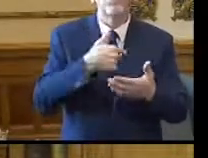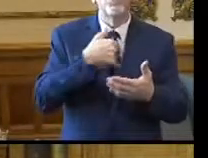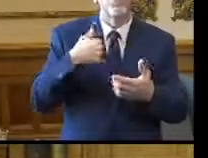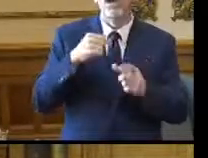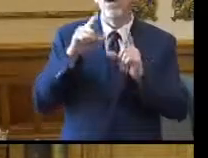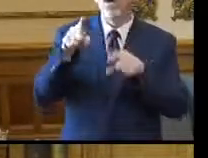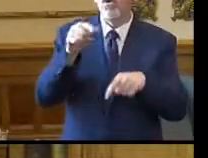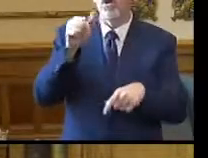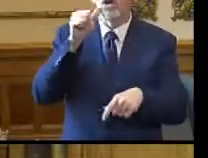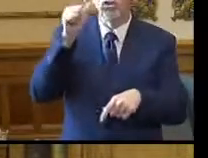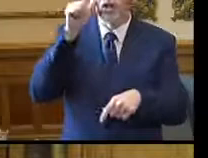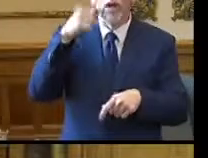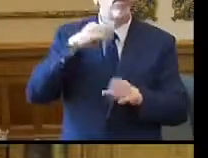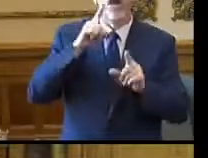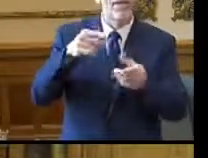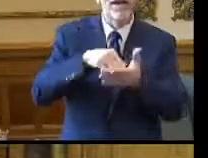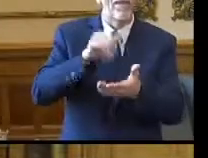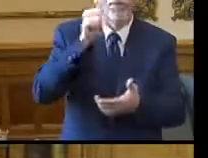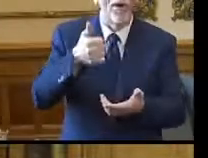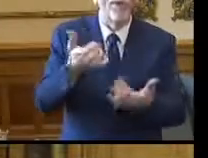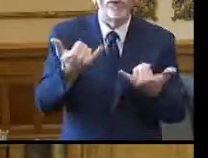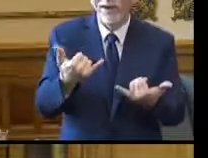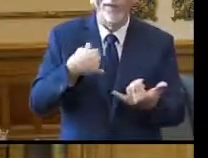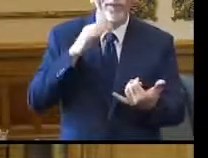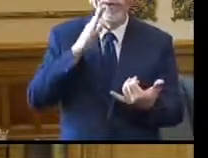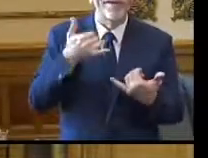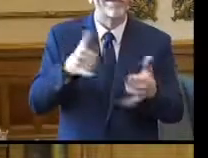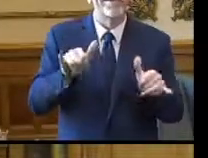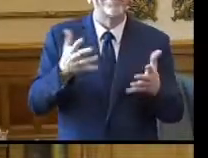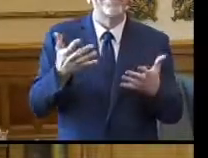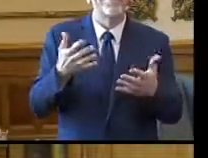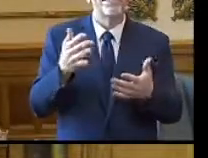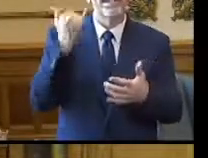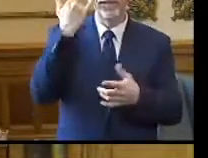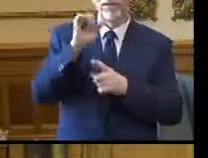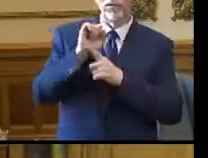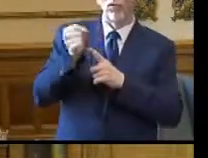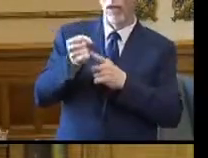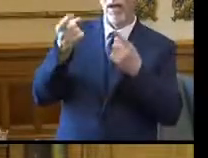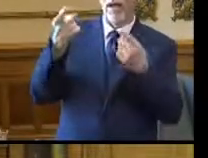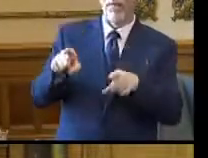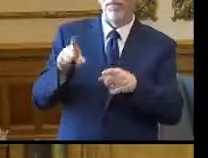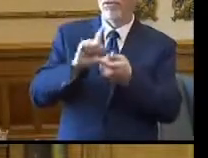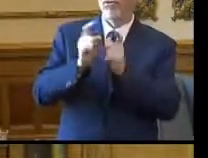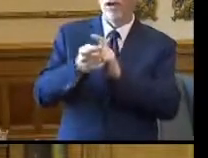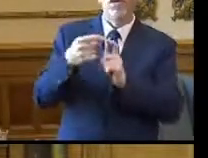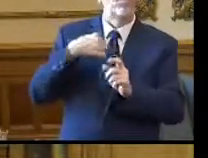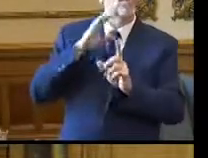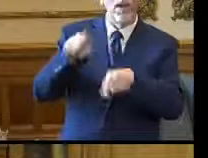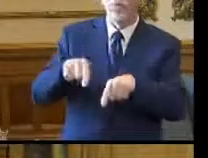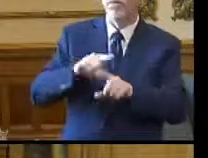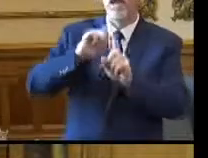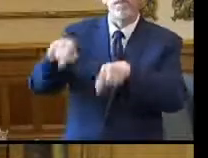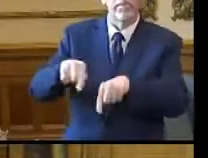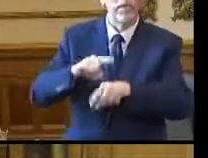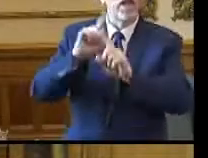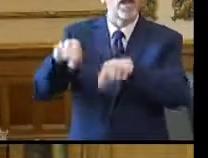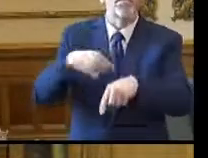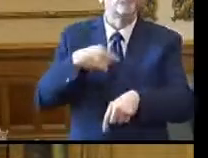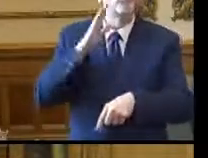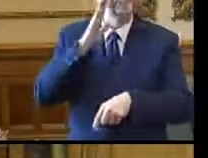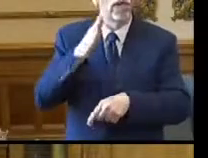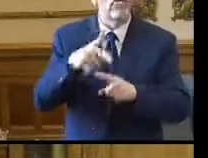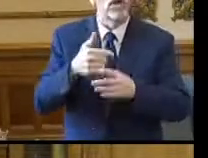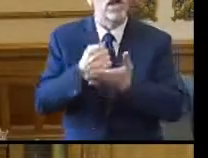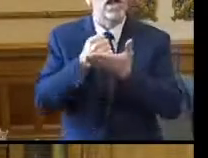just yesterday, we will come again today. If the situation changes, we will come again and again and again to